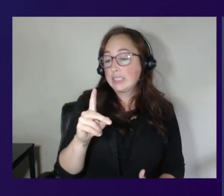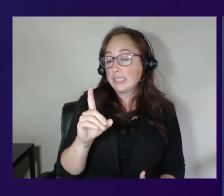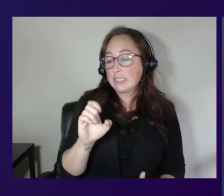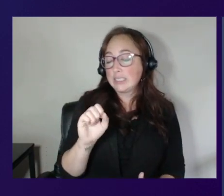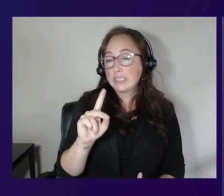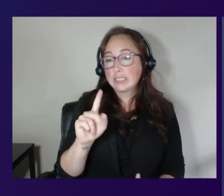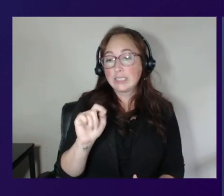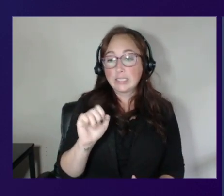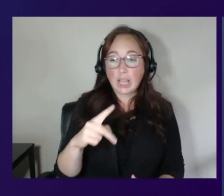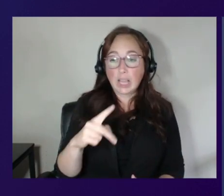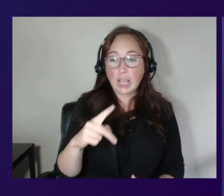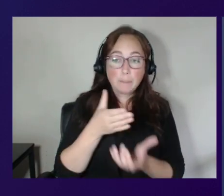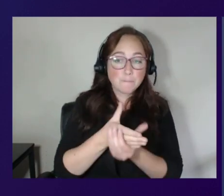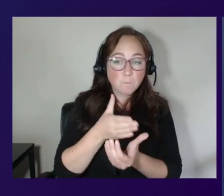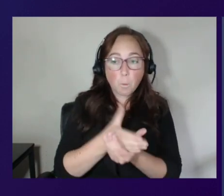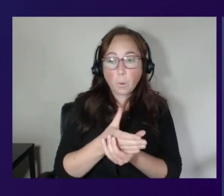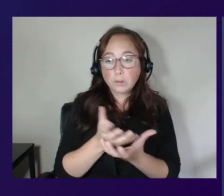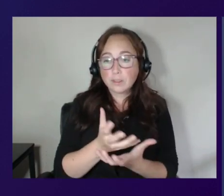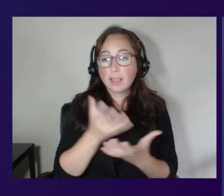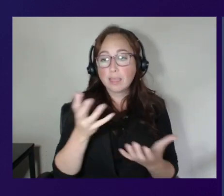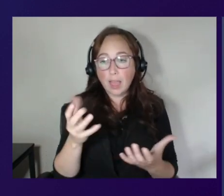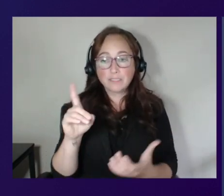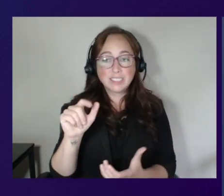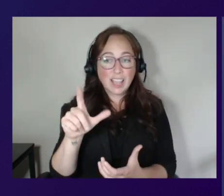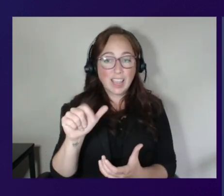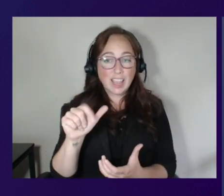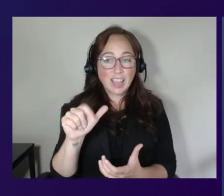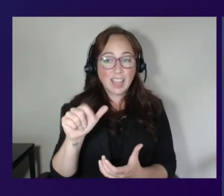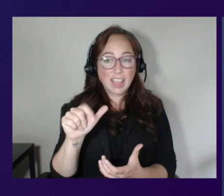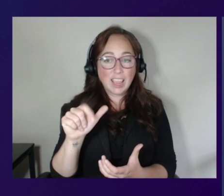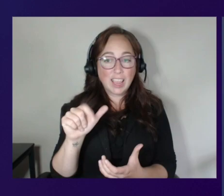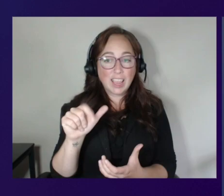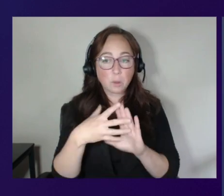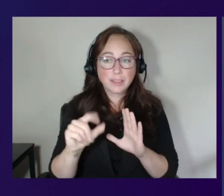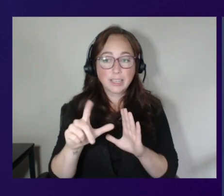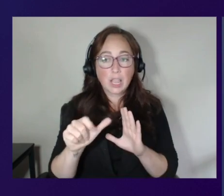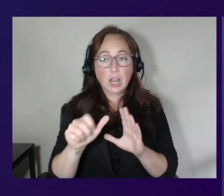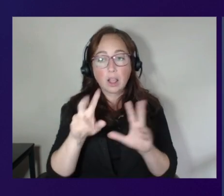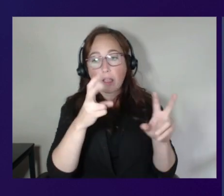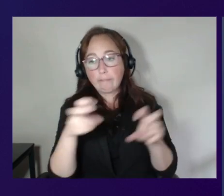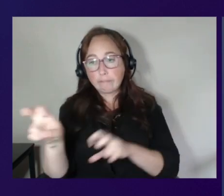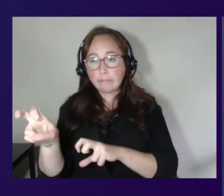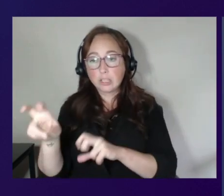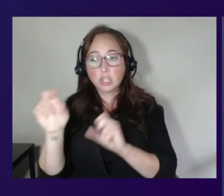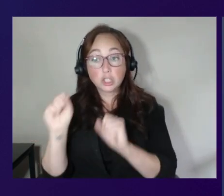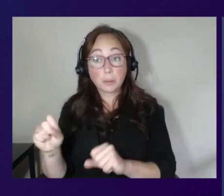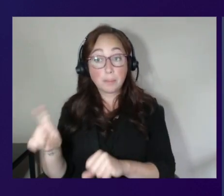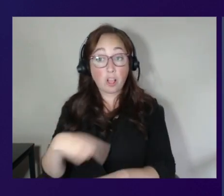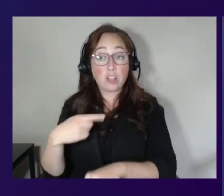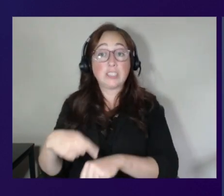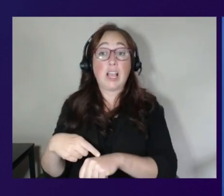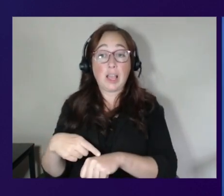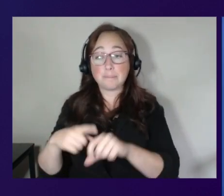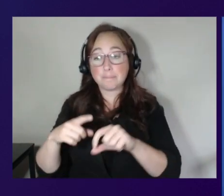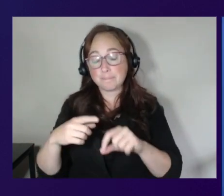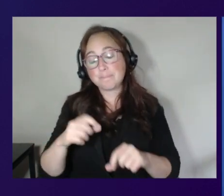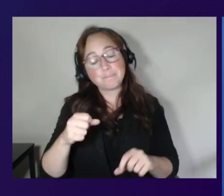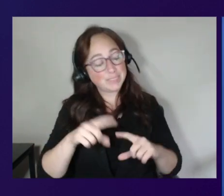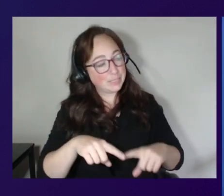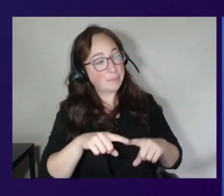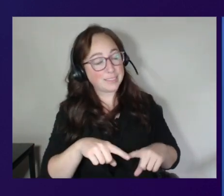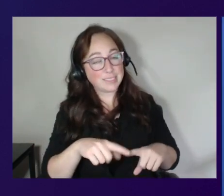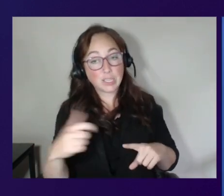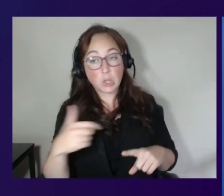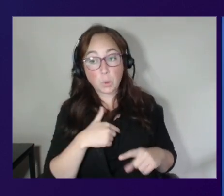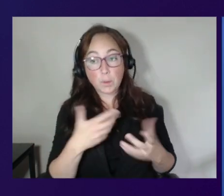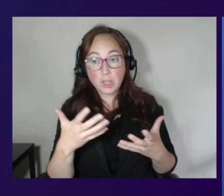you're migrating a bunch of stuff, you have to copy that data. It could take, so yeah, it depends. It just depends. Yeah. And we want that